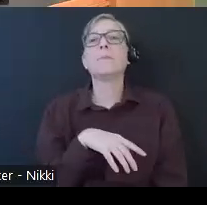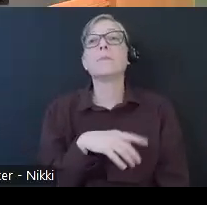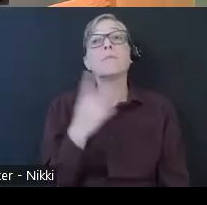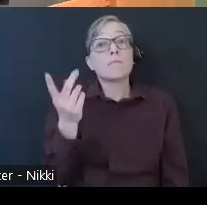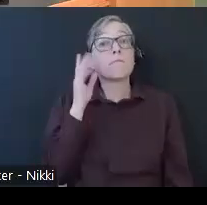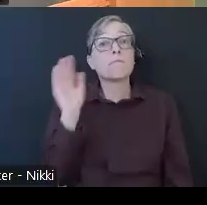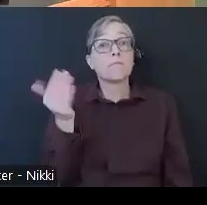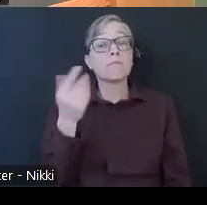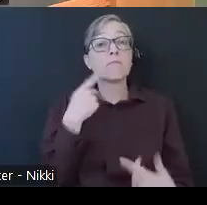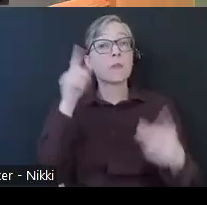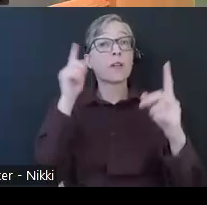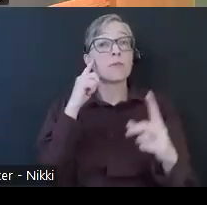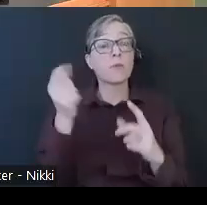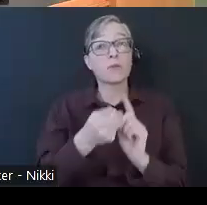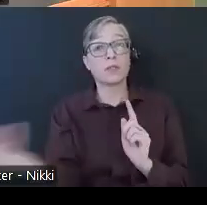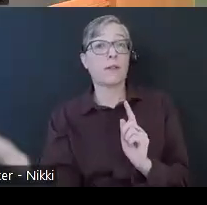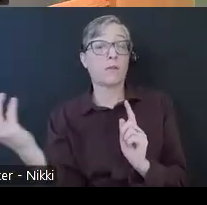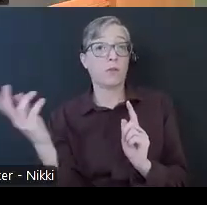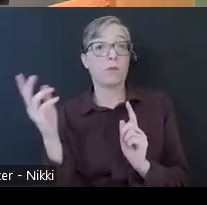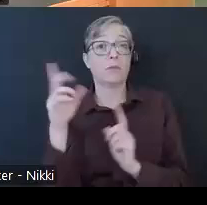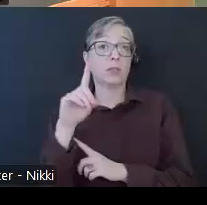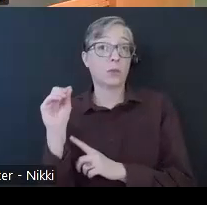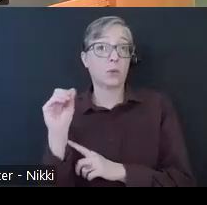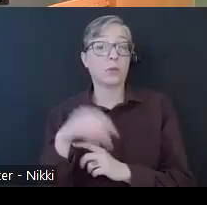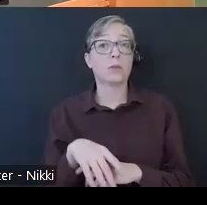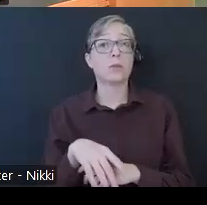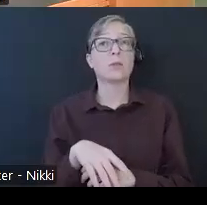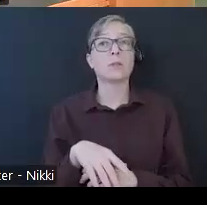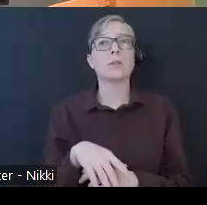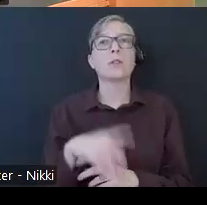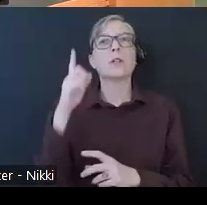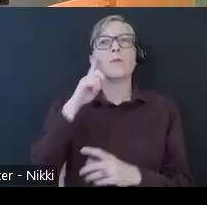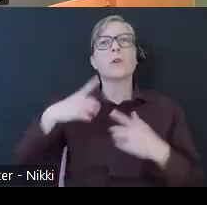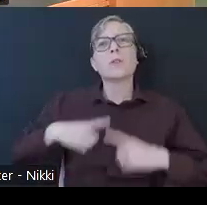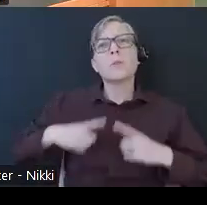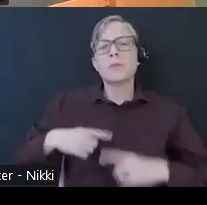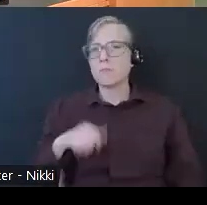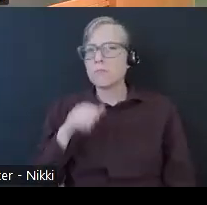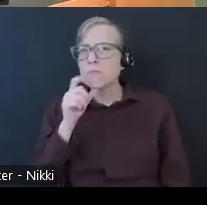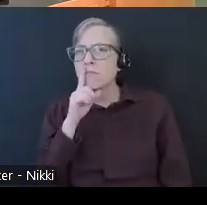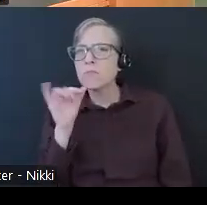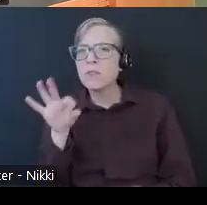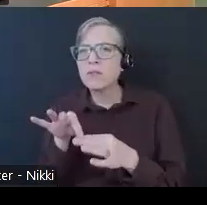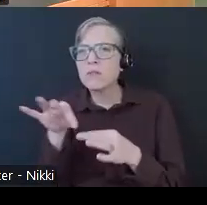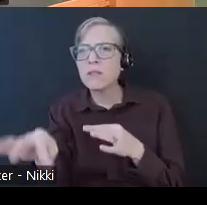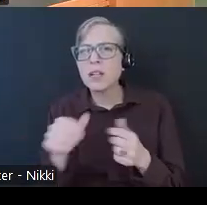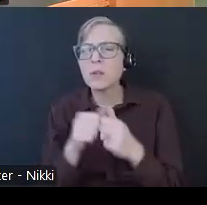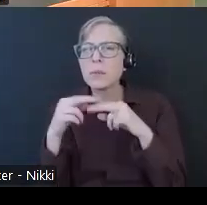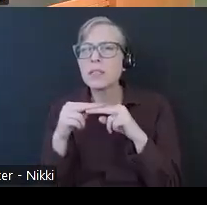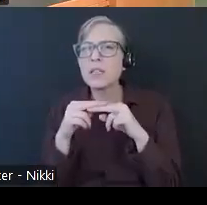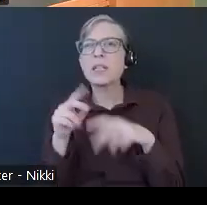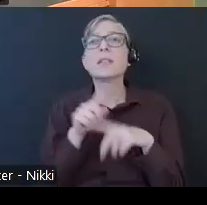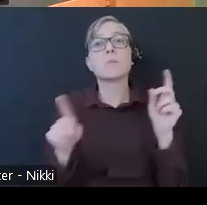For depression, there've probably been I don't know if this is like a delay. There's probably been about 80 trials of